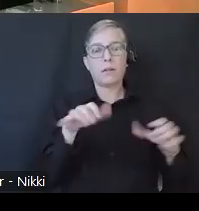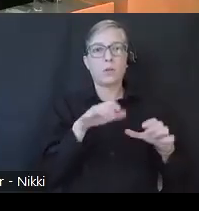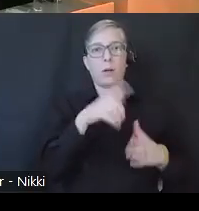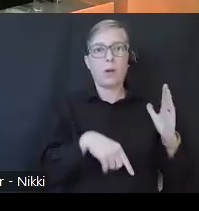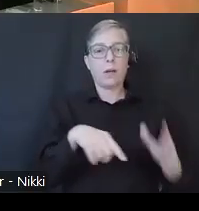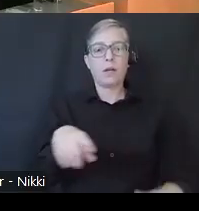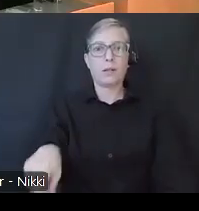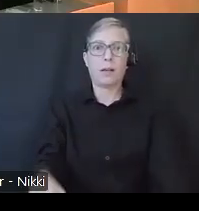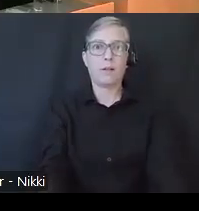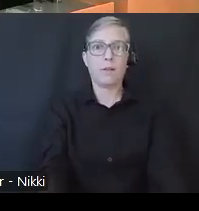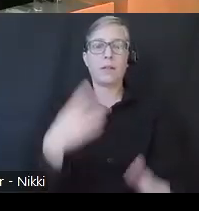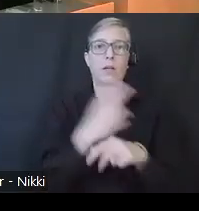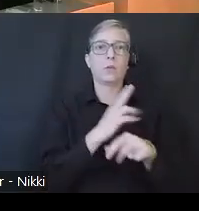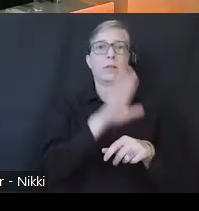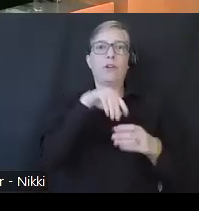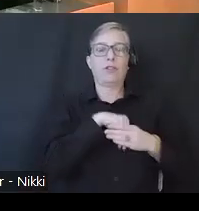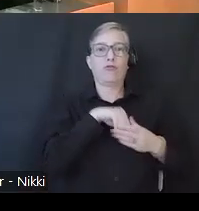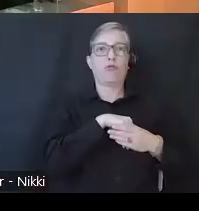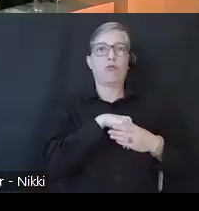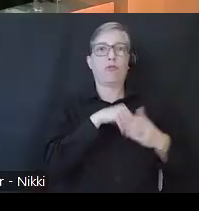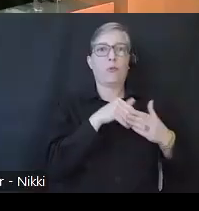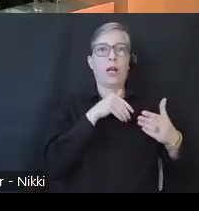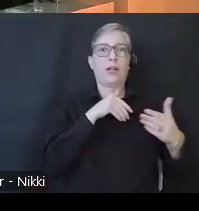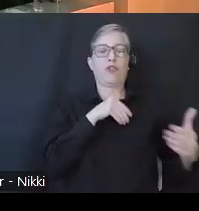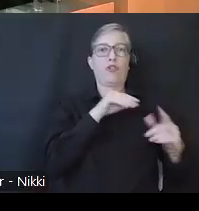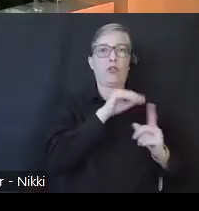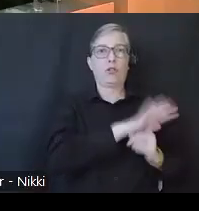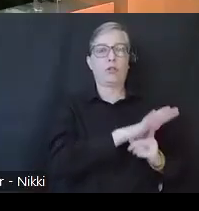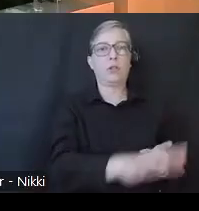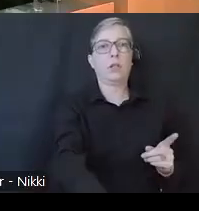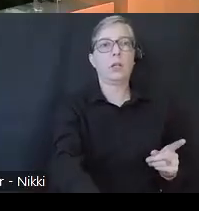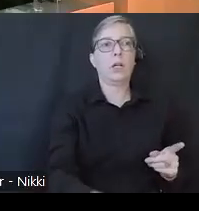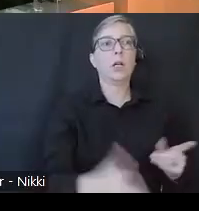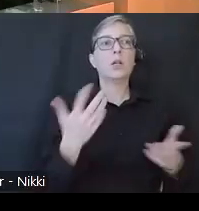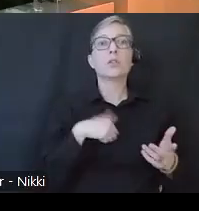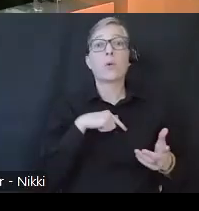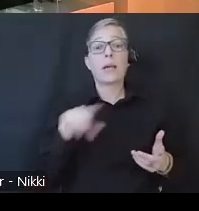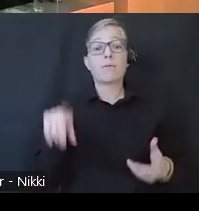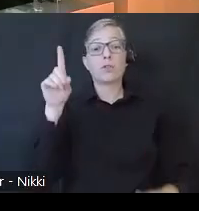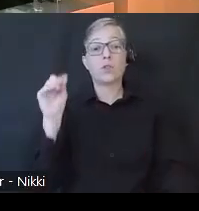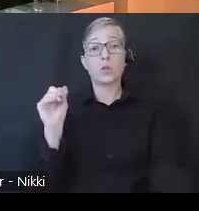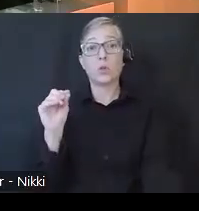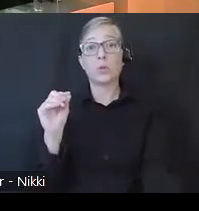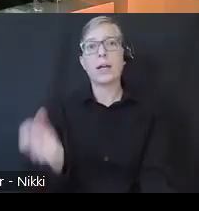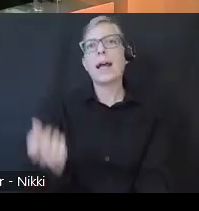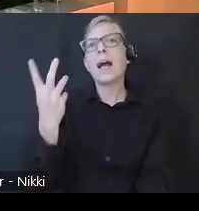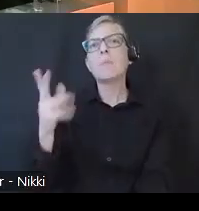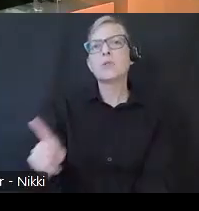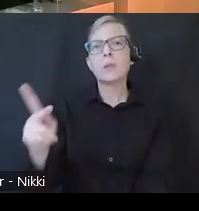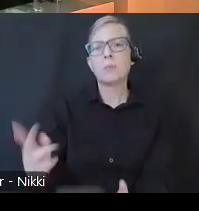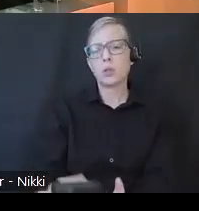own internal priors. And I think really what has to be gotten at with this is how much are people using their kind